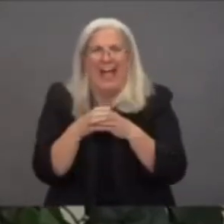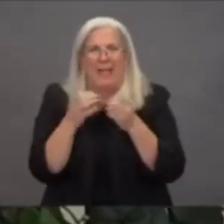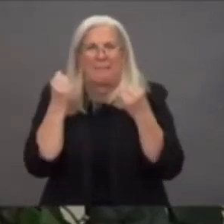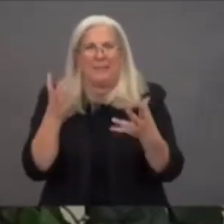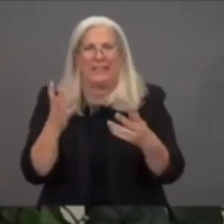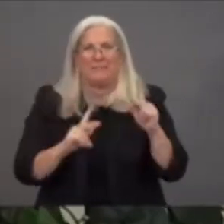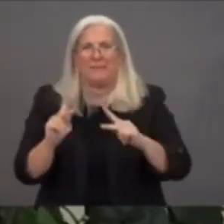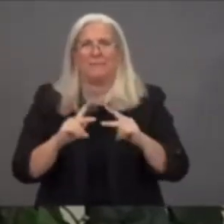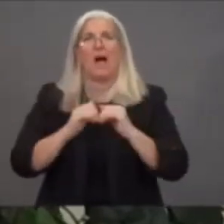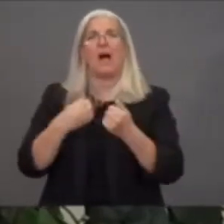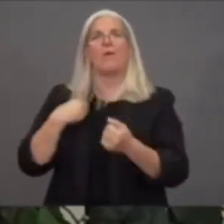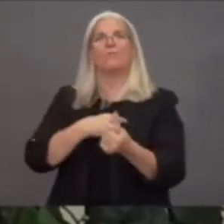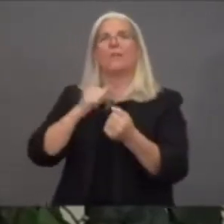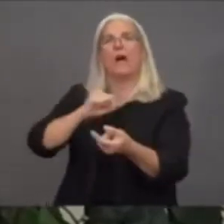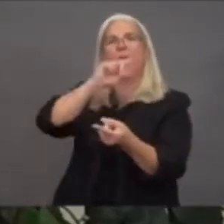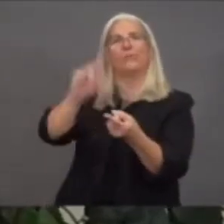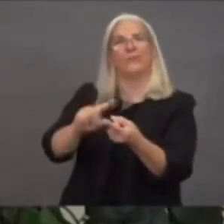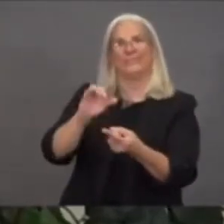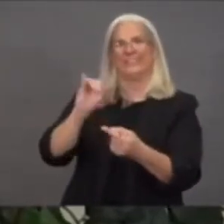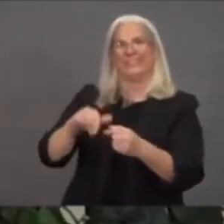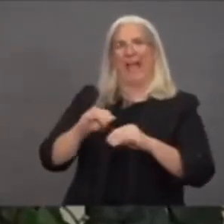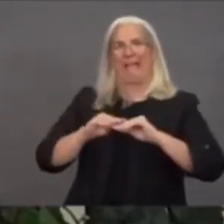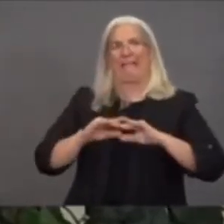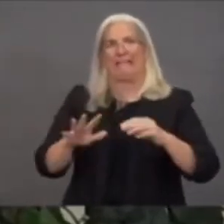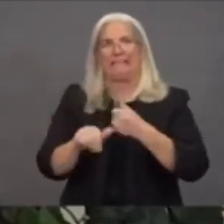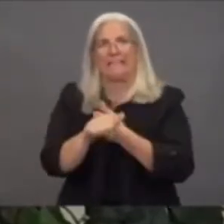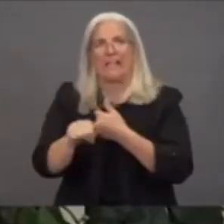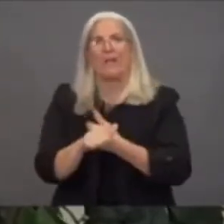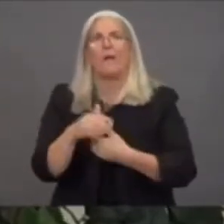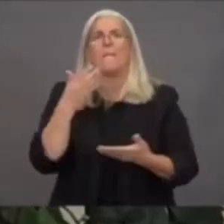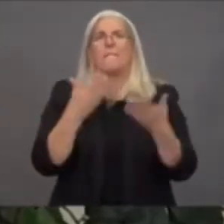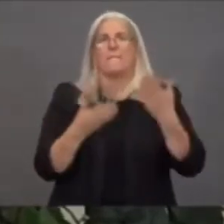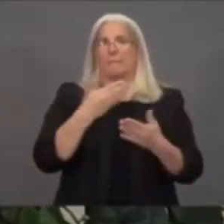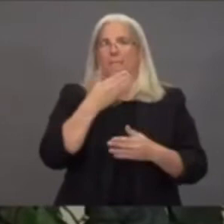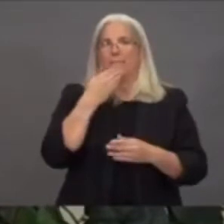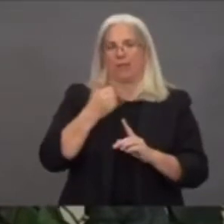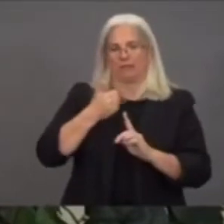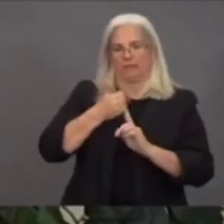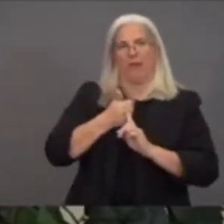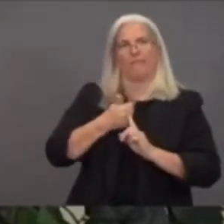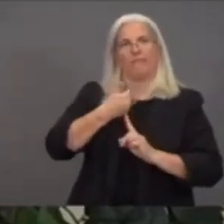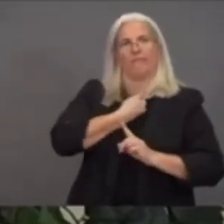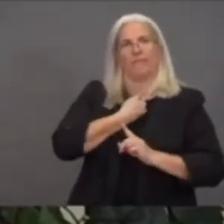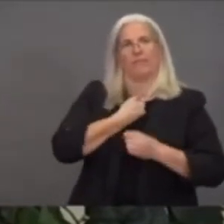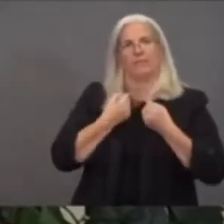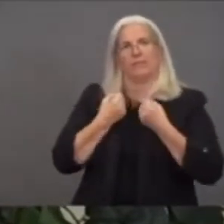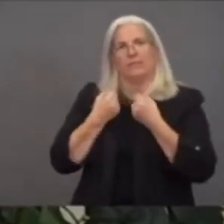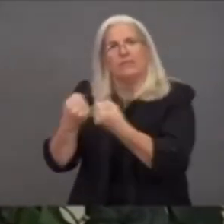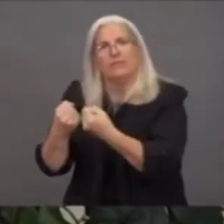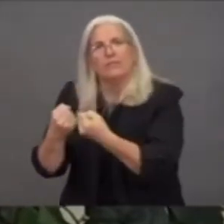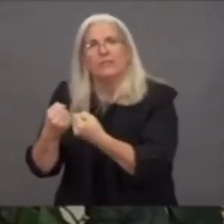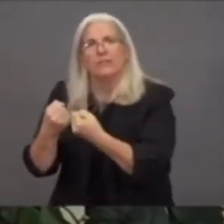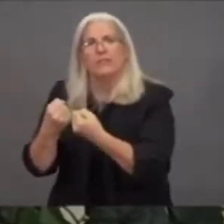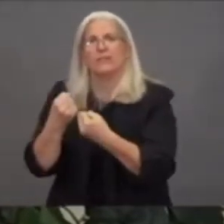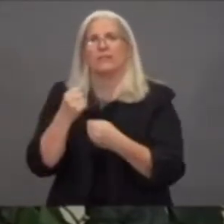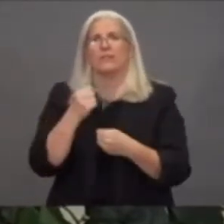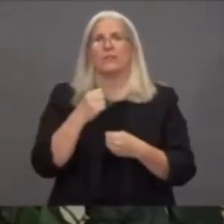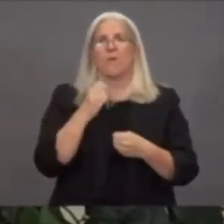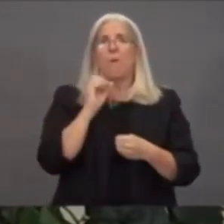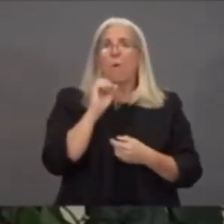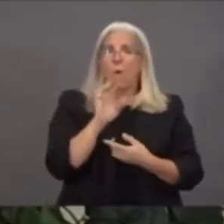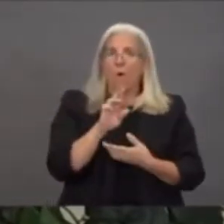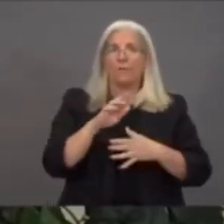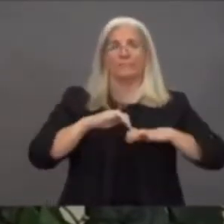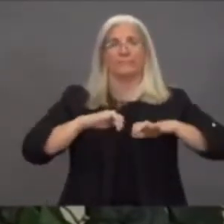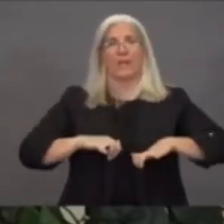be this year to travel by private car, or like what I'm doing is to not travel at all and